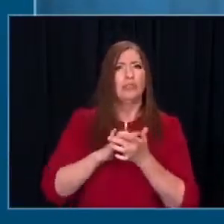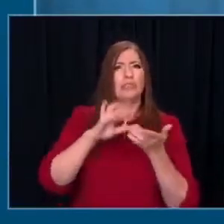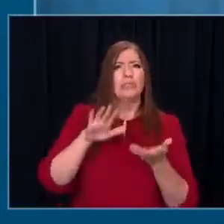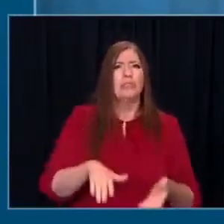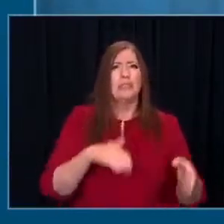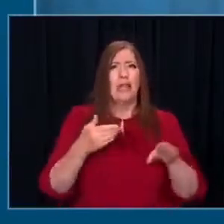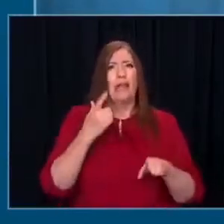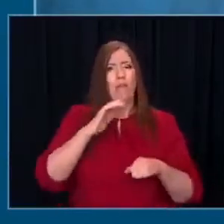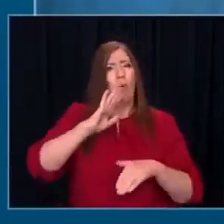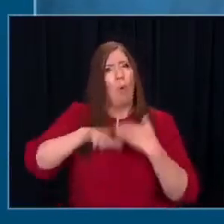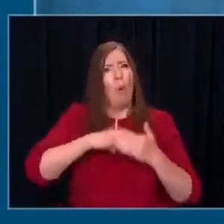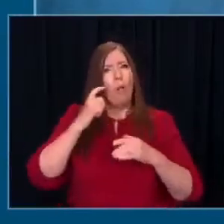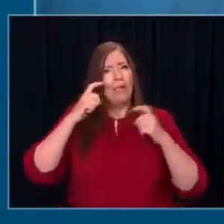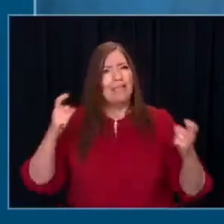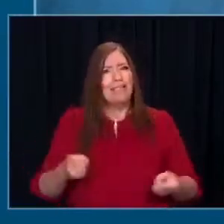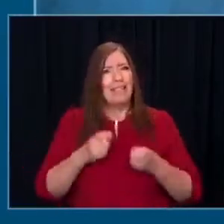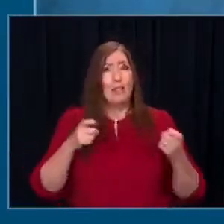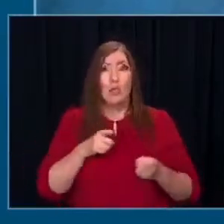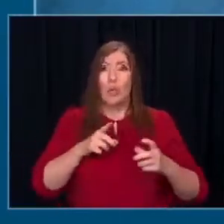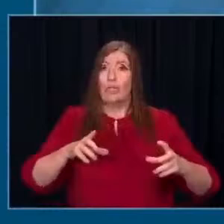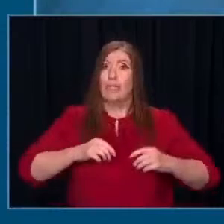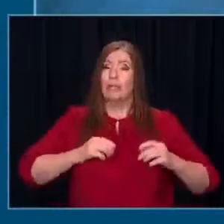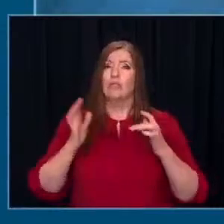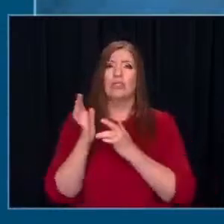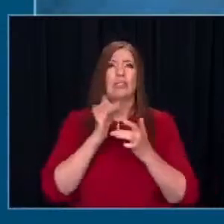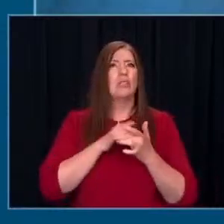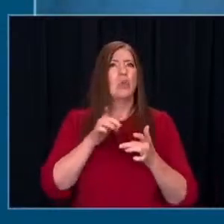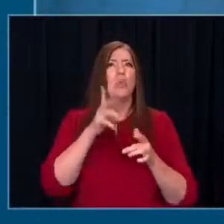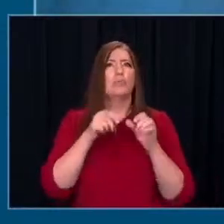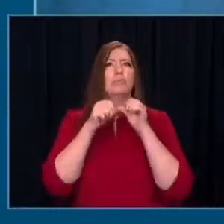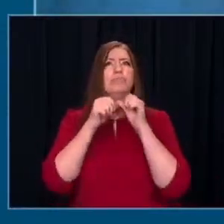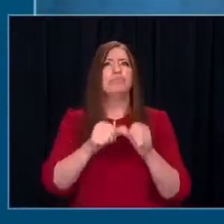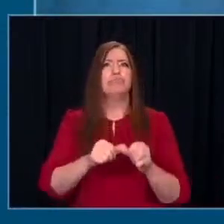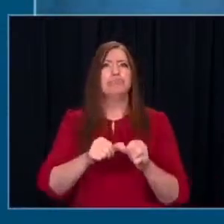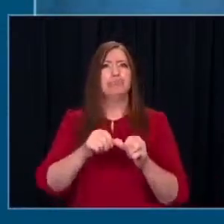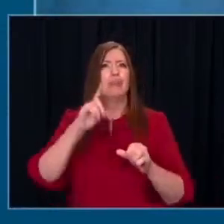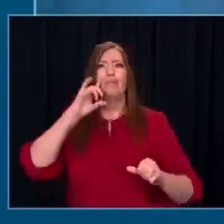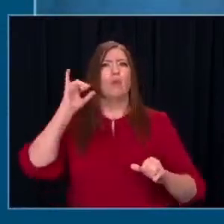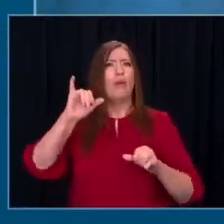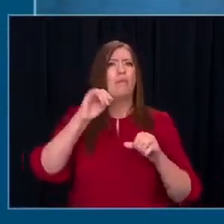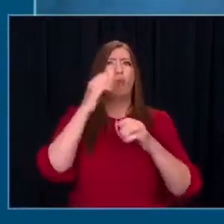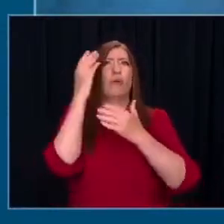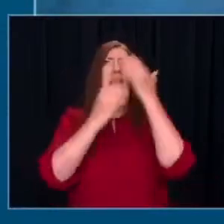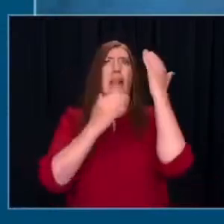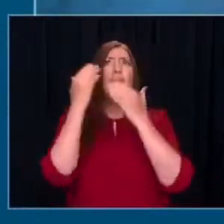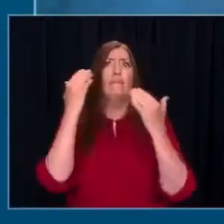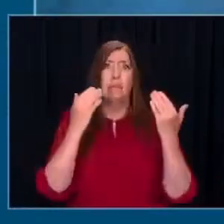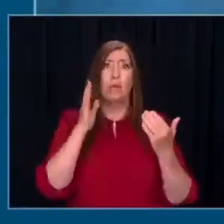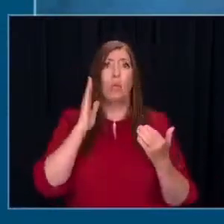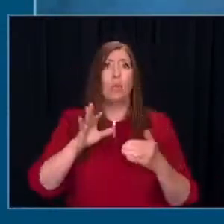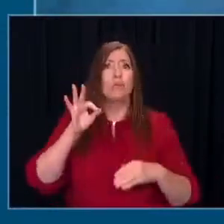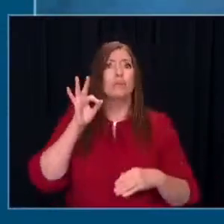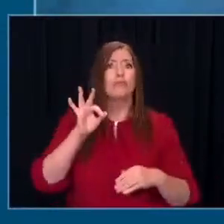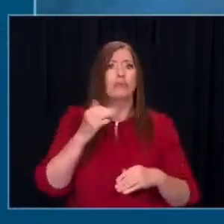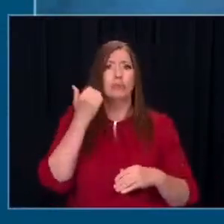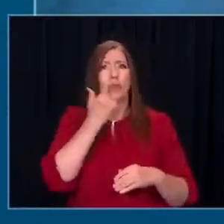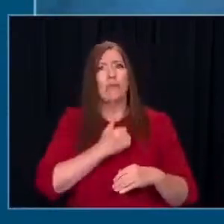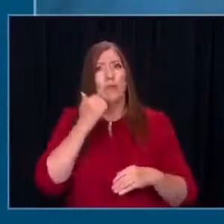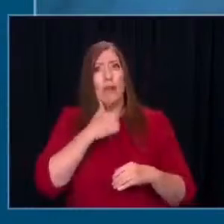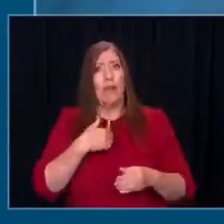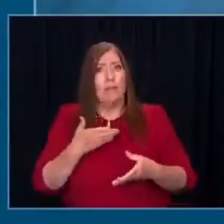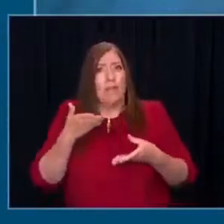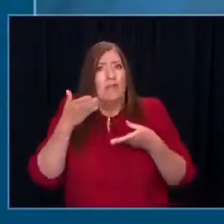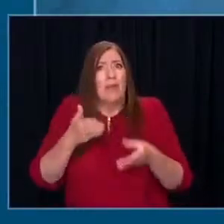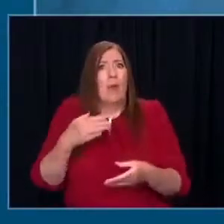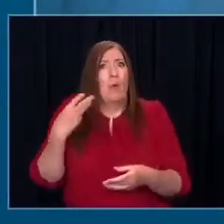all sins. And if you accept Him, then you'll spend eternity in heaven. This is what I will be preaching every day that I'm there